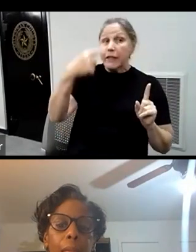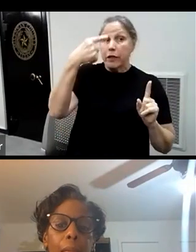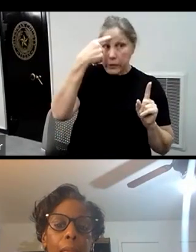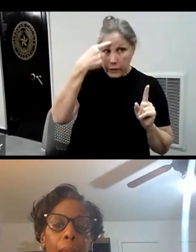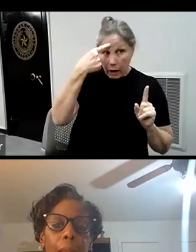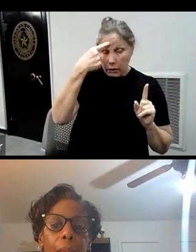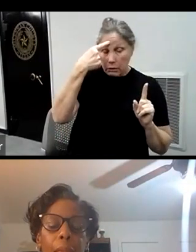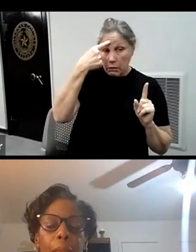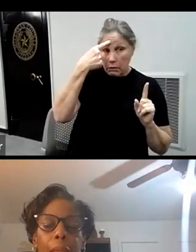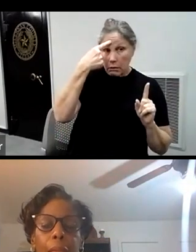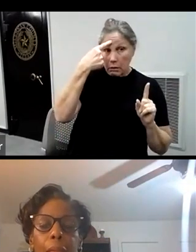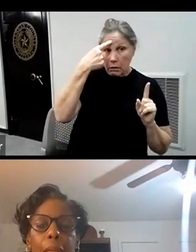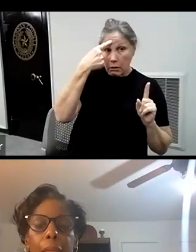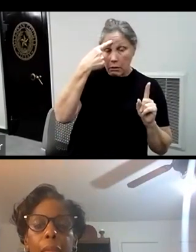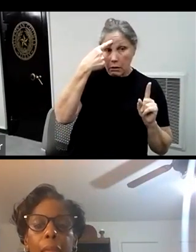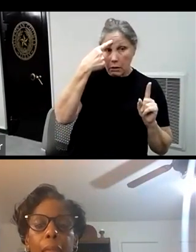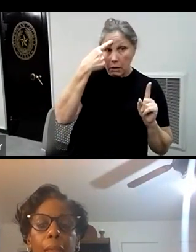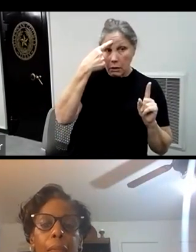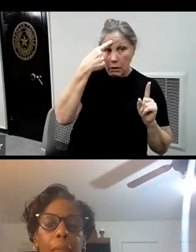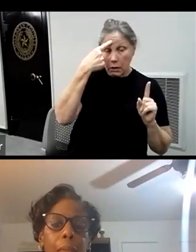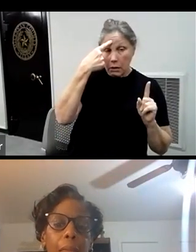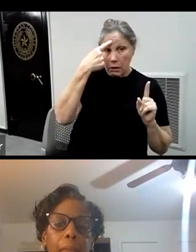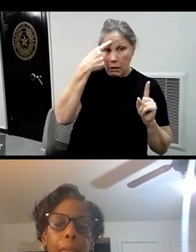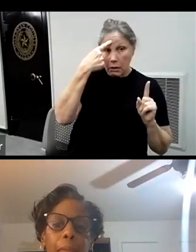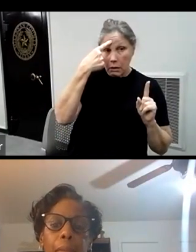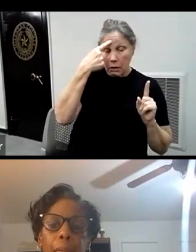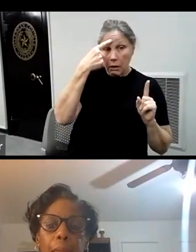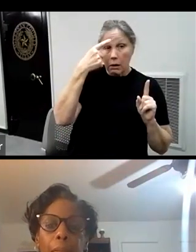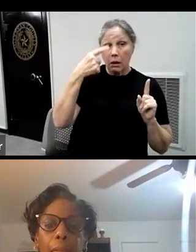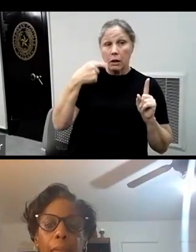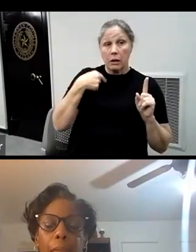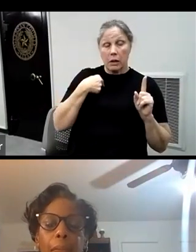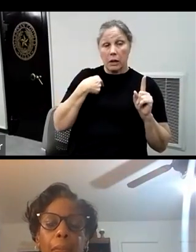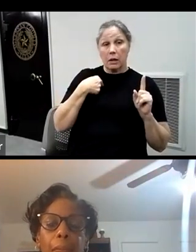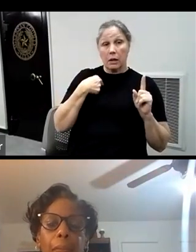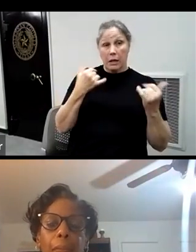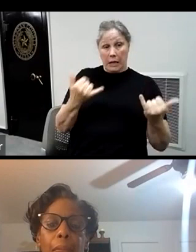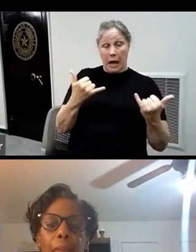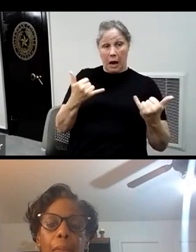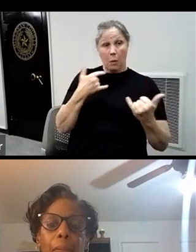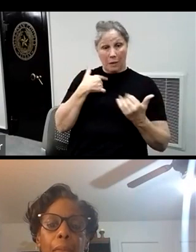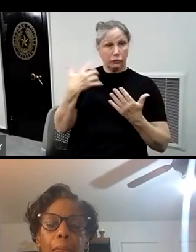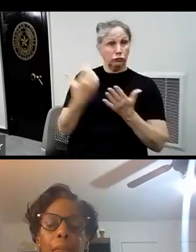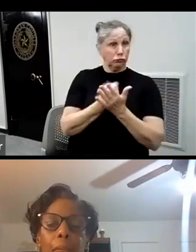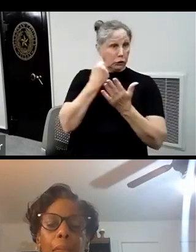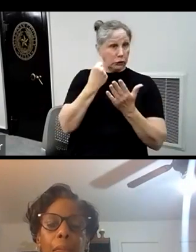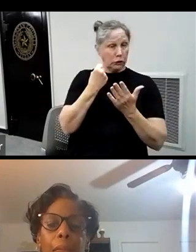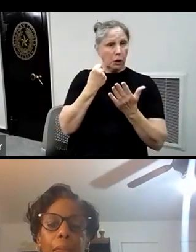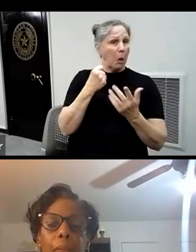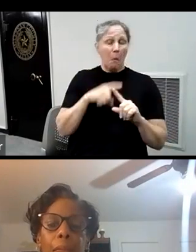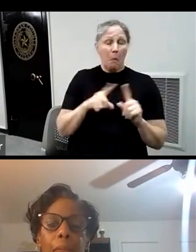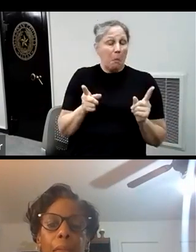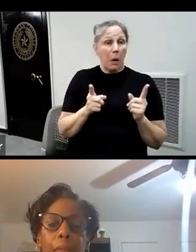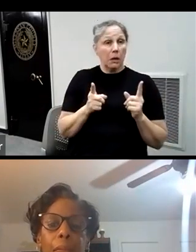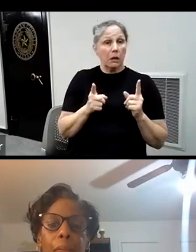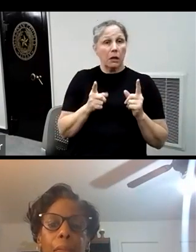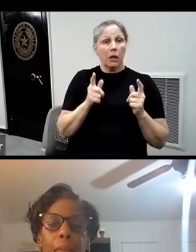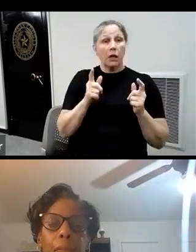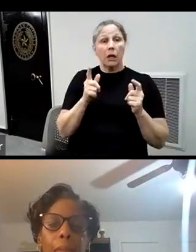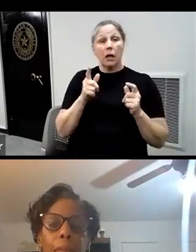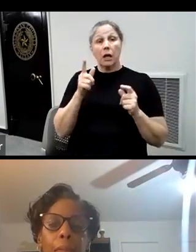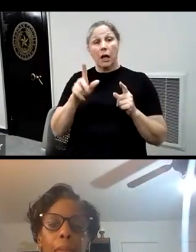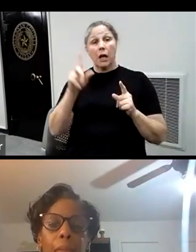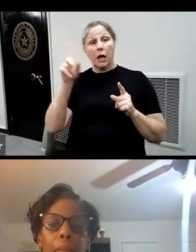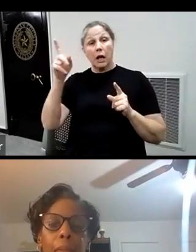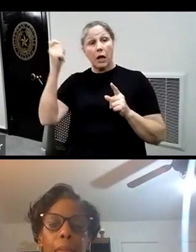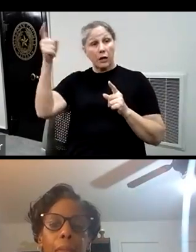would have an opportunity to in this, but it didn't really, the changes that were made by